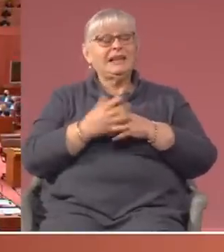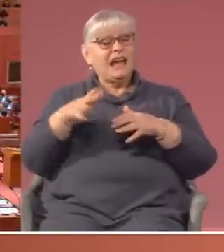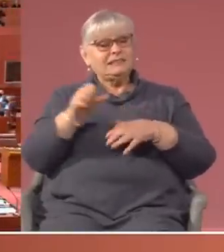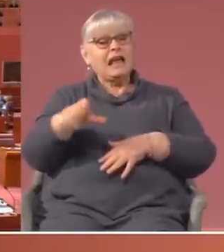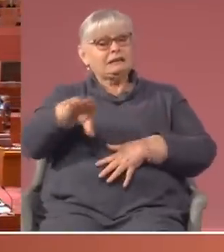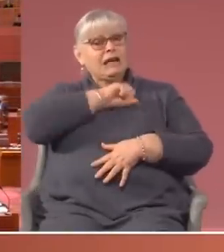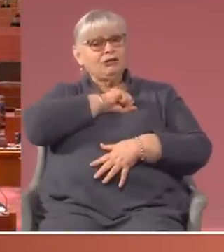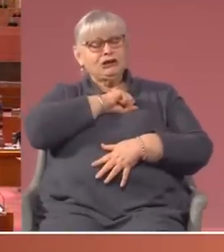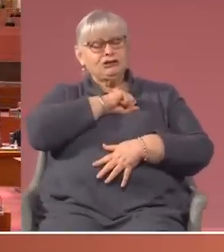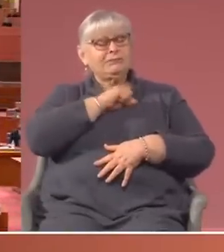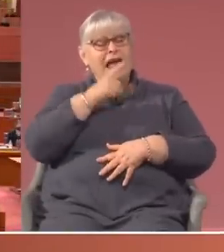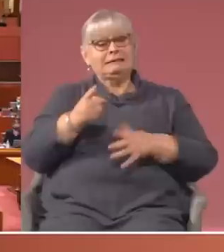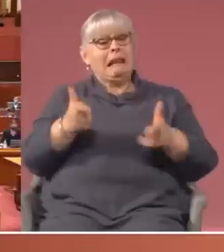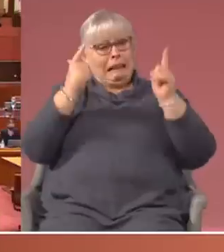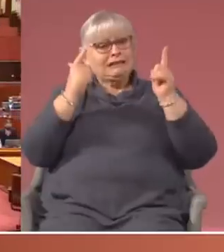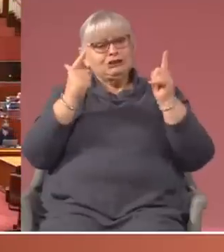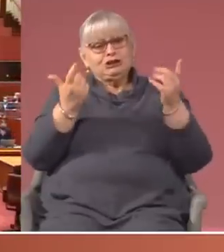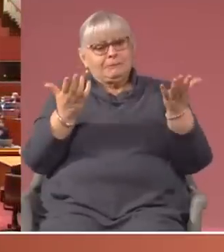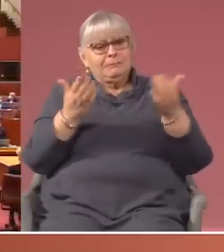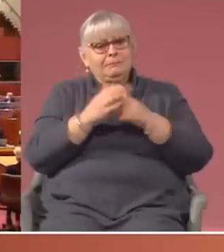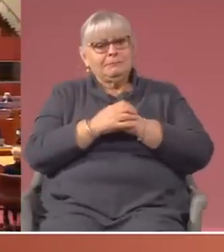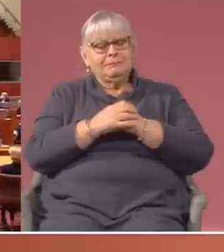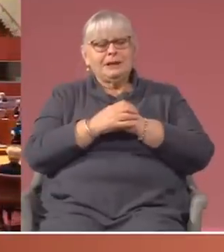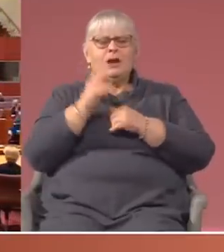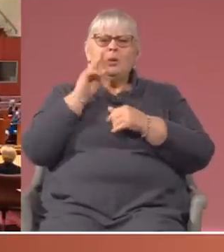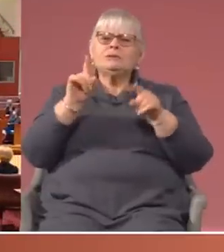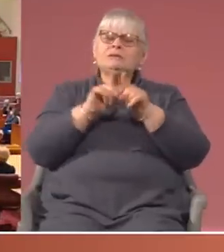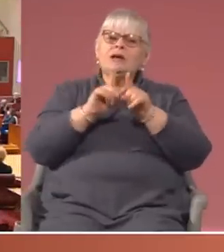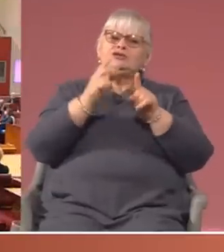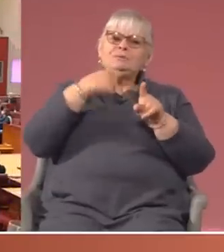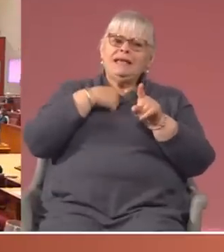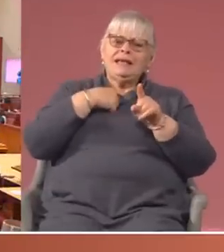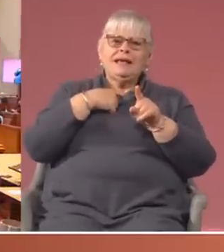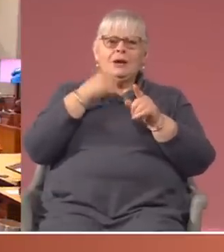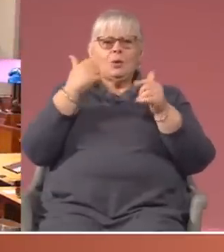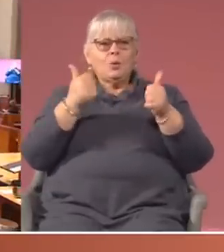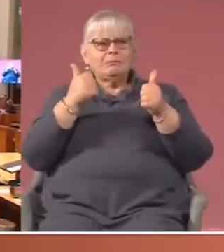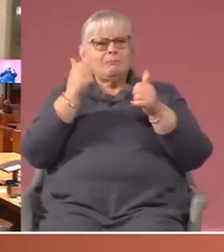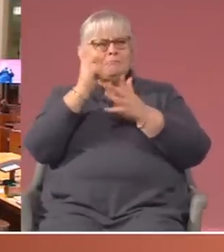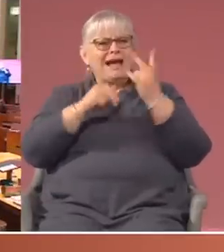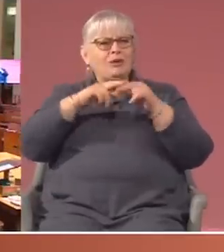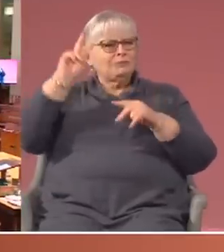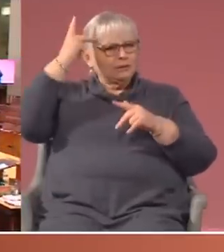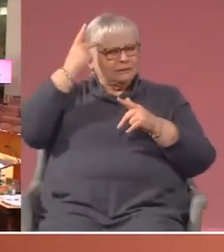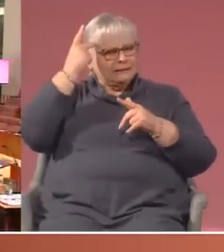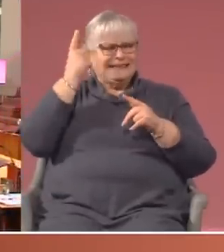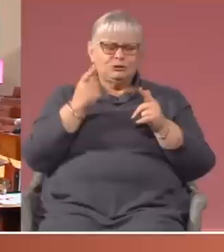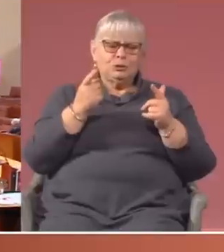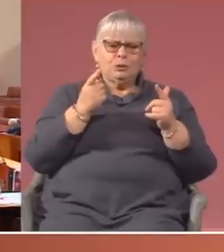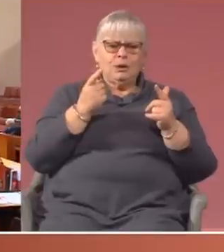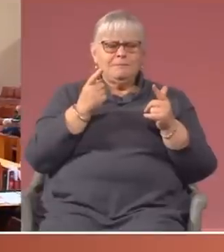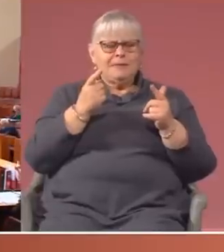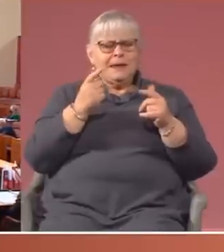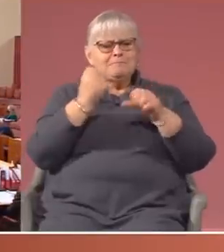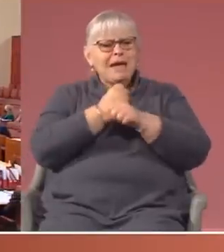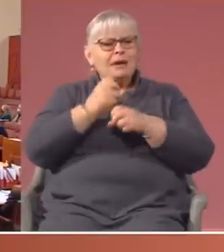leadership. It seems to me that a big part of politics is about dealing with problems in a way that turns them into